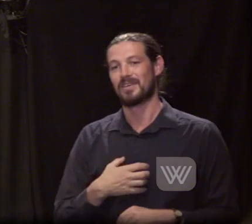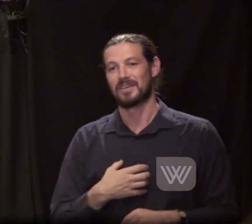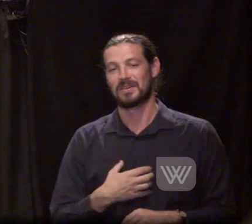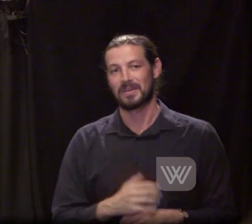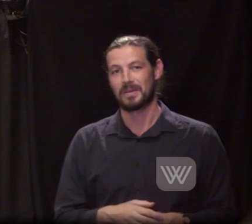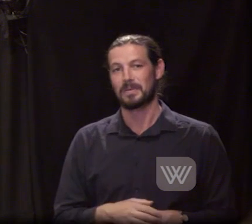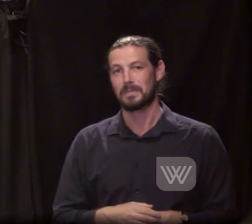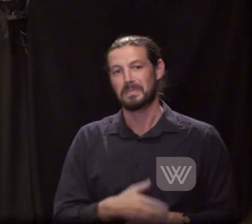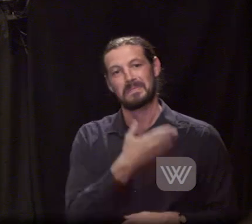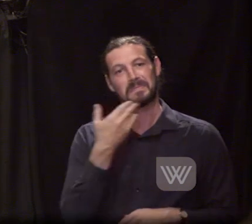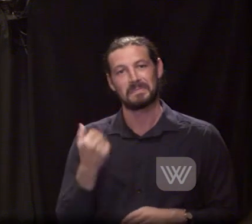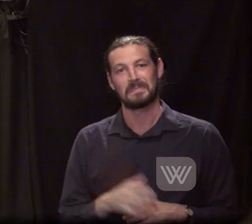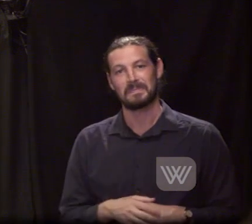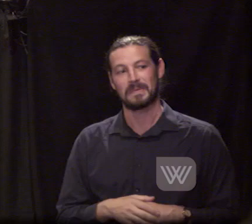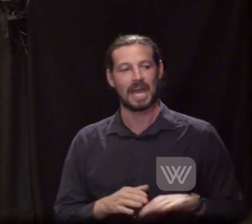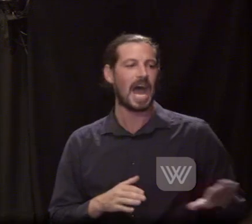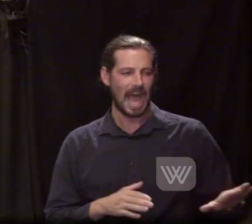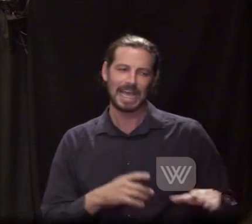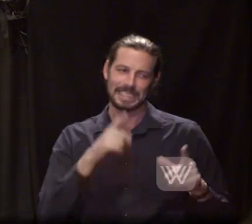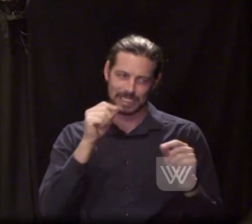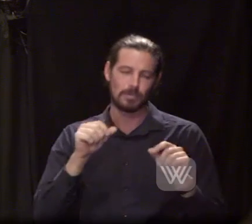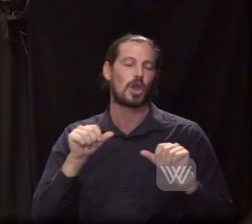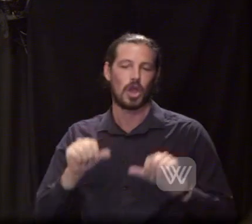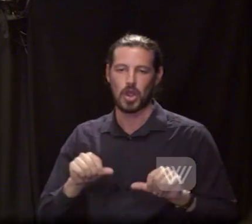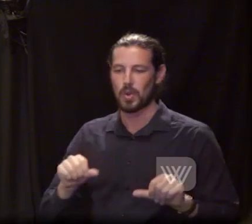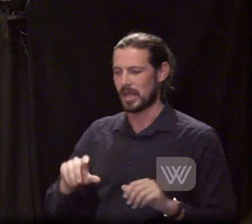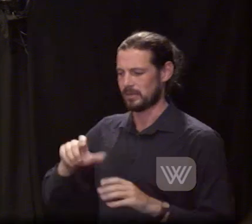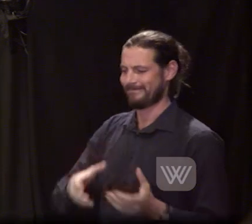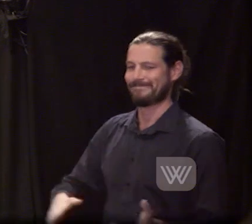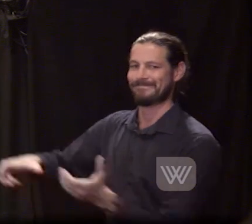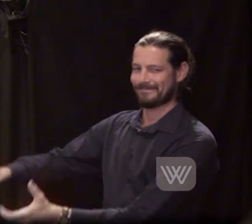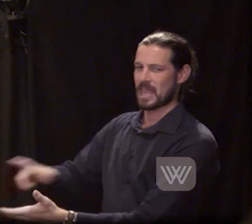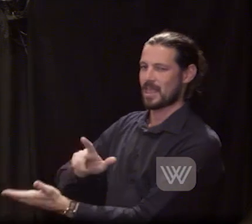nice of you, but I guess it makes sense. You're learning that kind of consideration. You're being